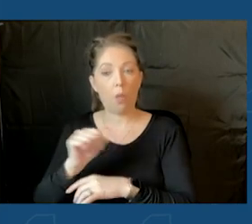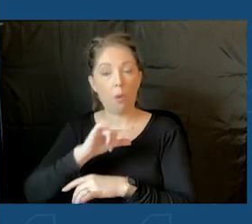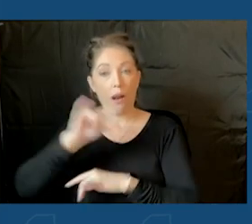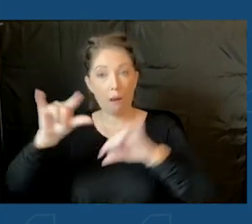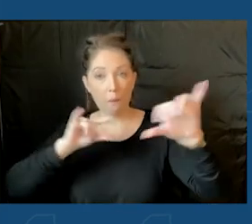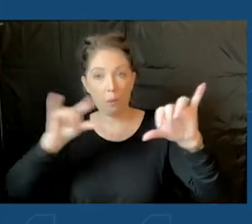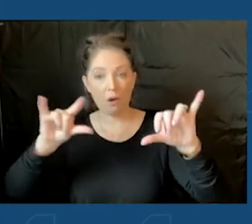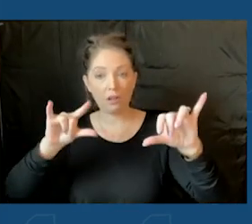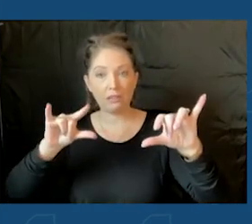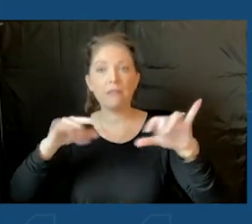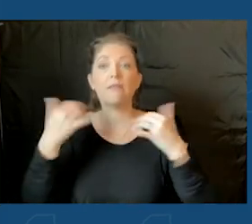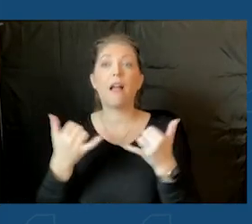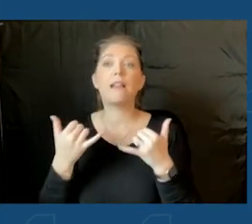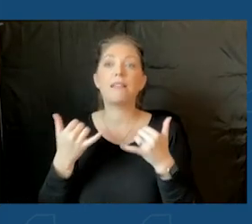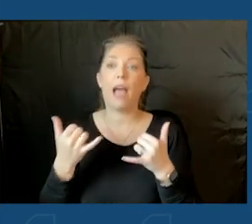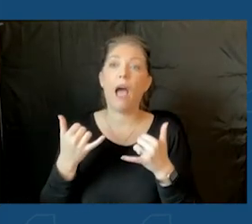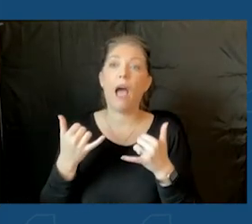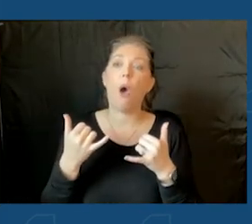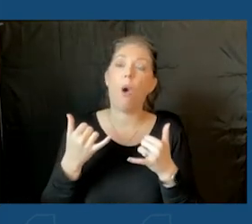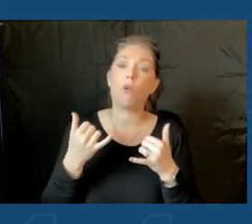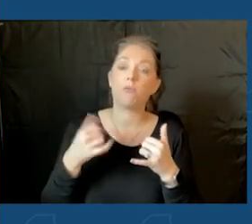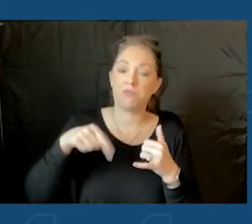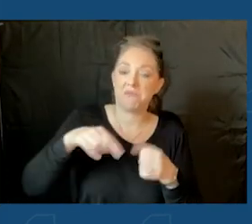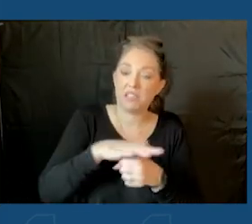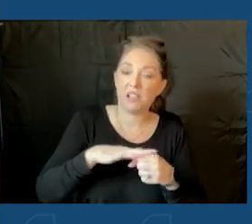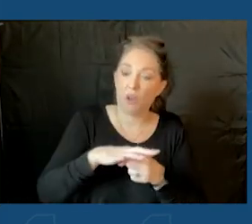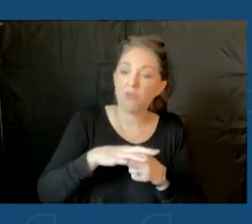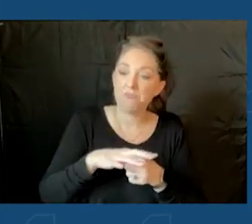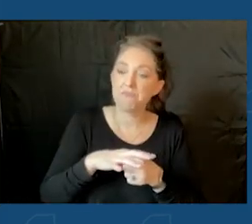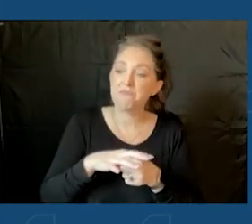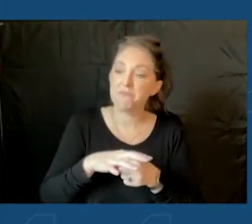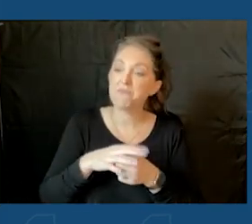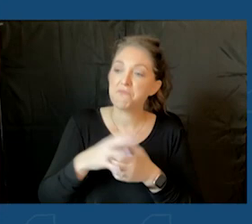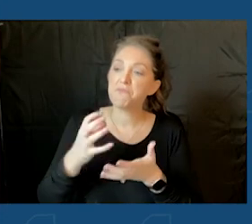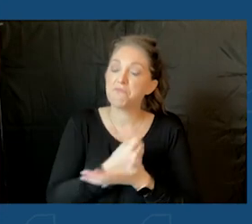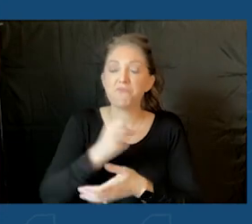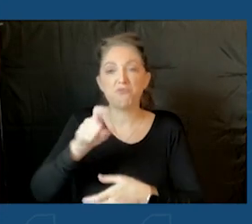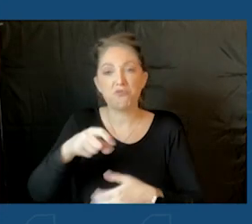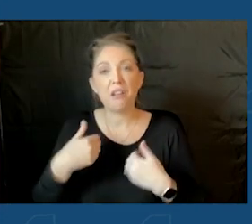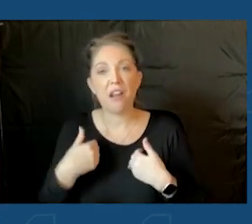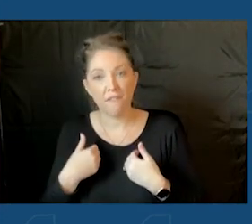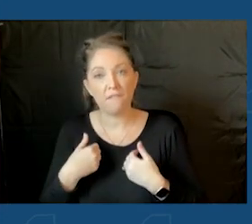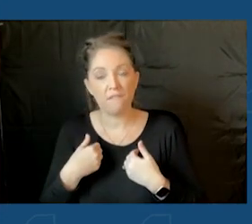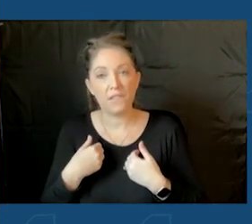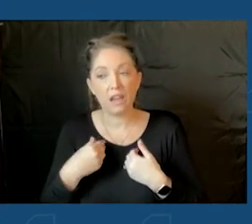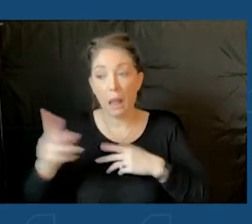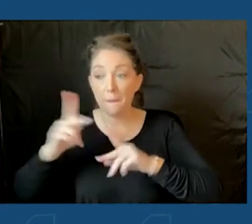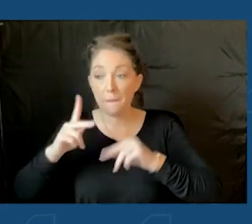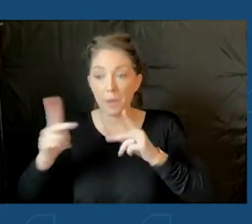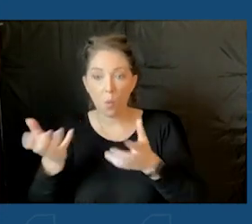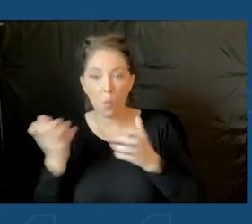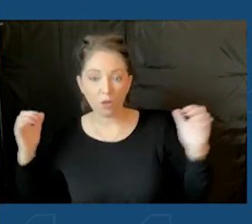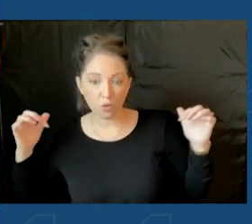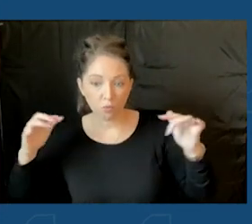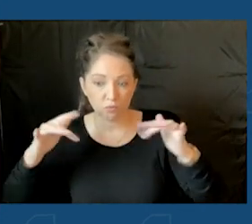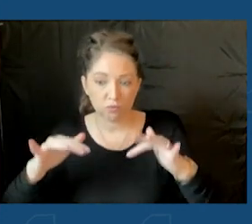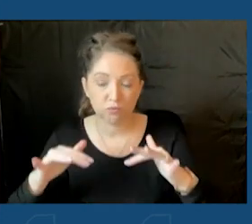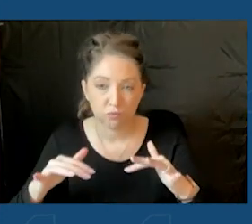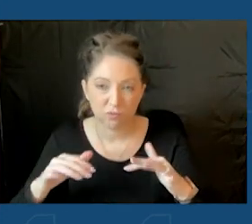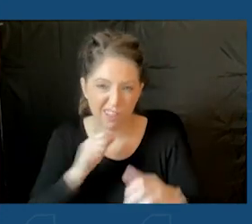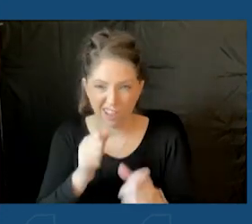the region deserves. They will encourage and attract visitors, not repel them. They will have the best technology